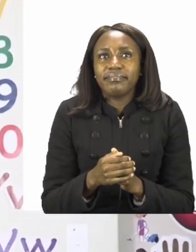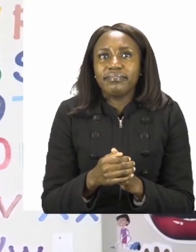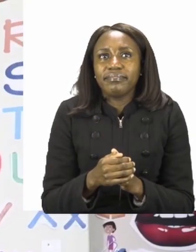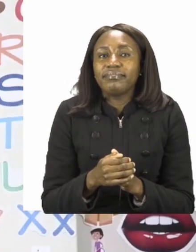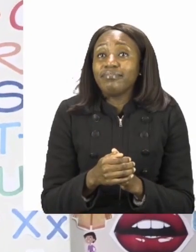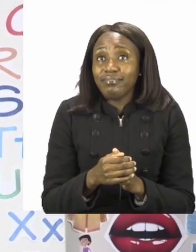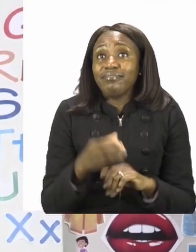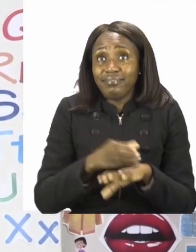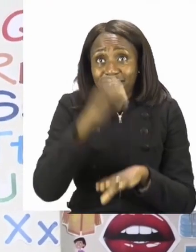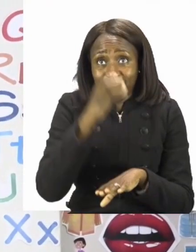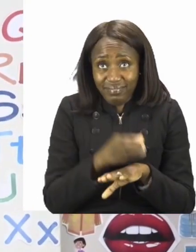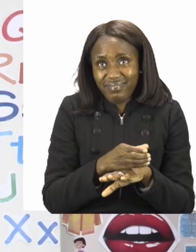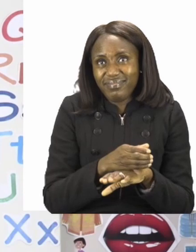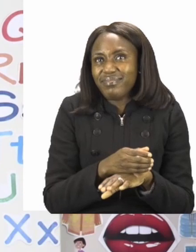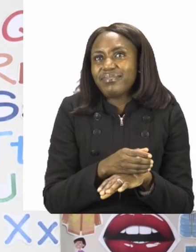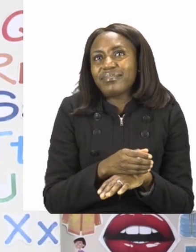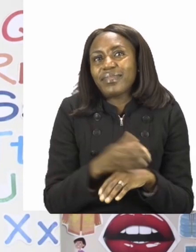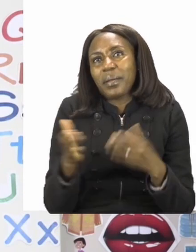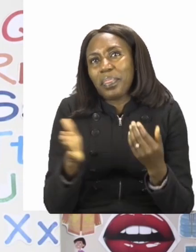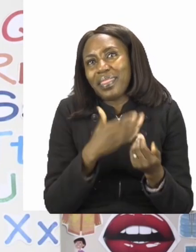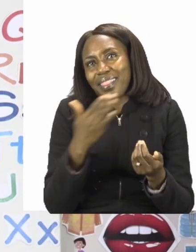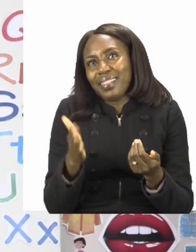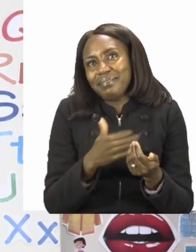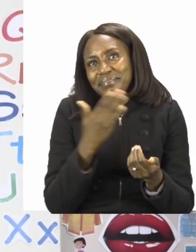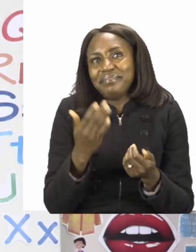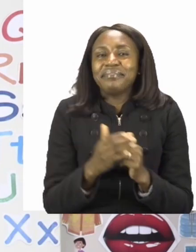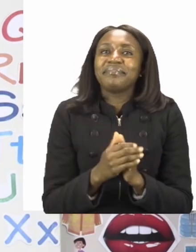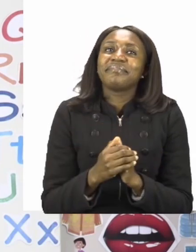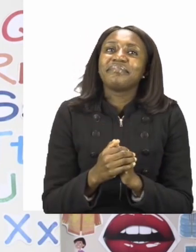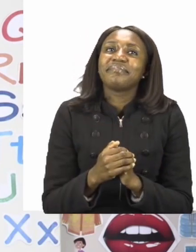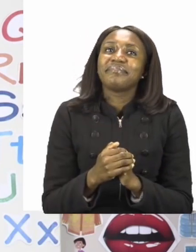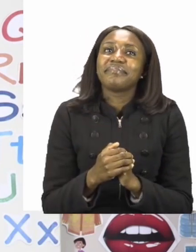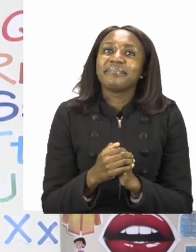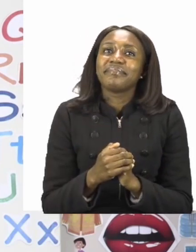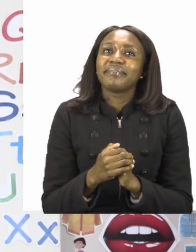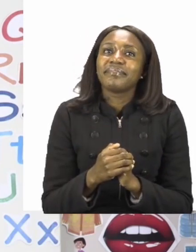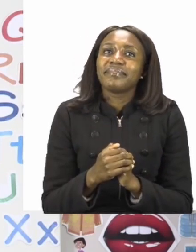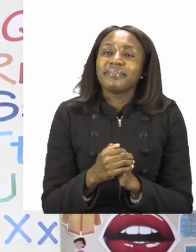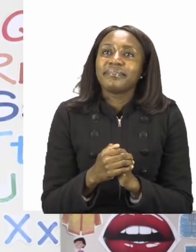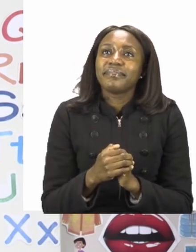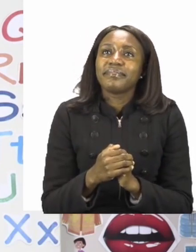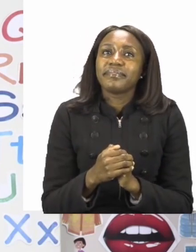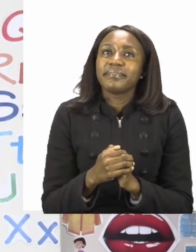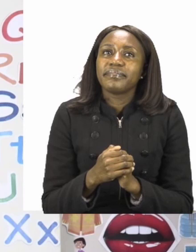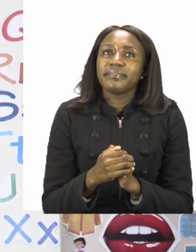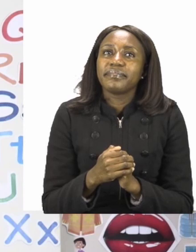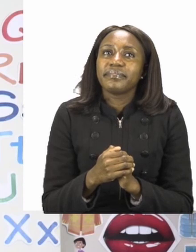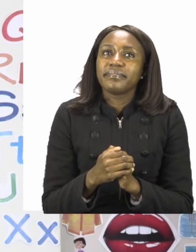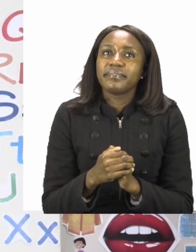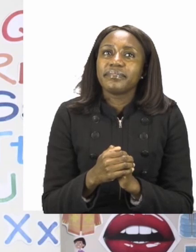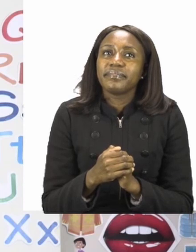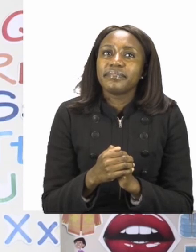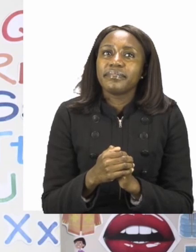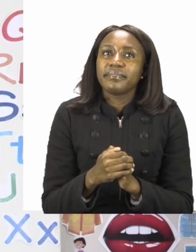the bottle is light because it's not something that I need to put a lot of effort in